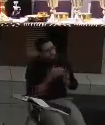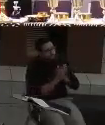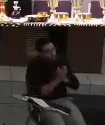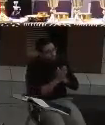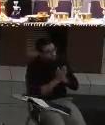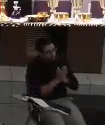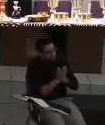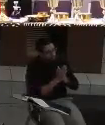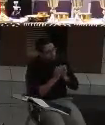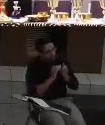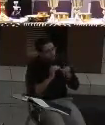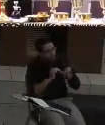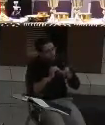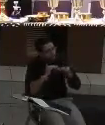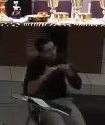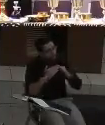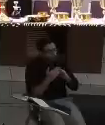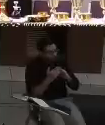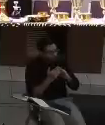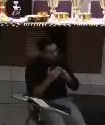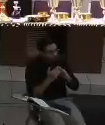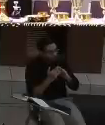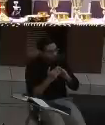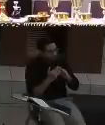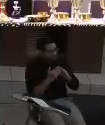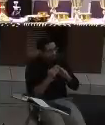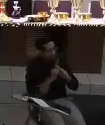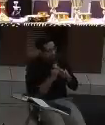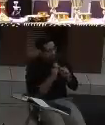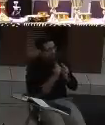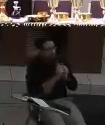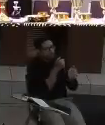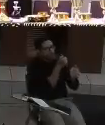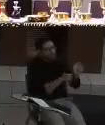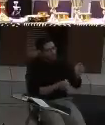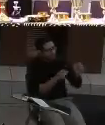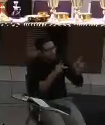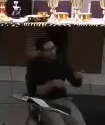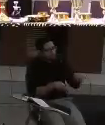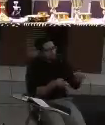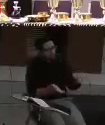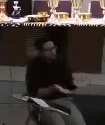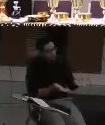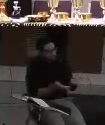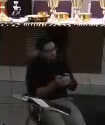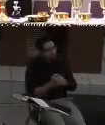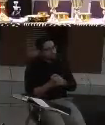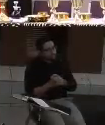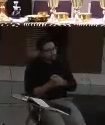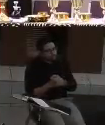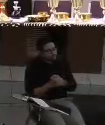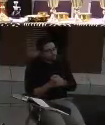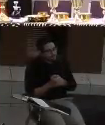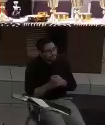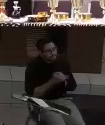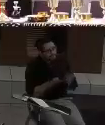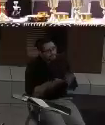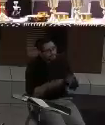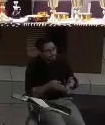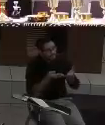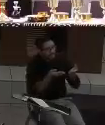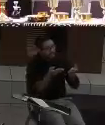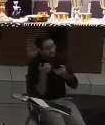O God, that you would be with each and every person here, each and every family represented. Give us strength,